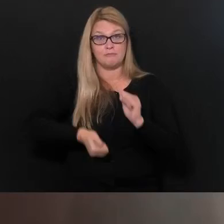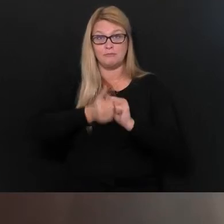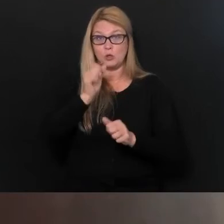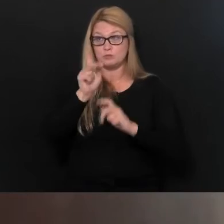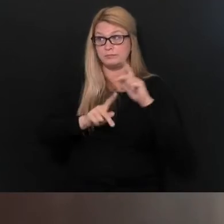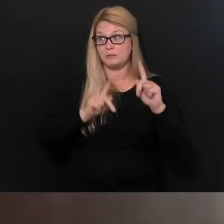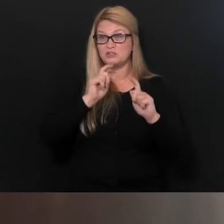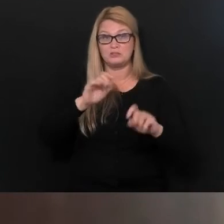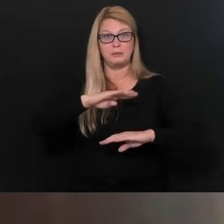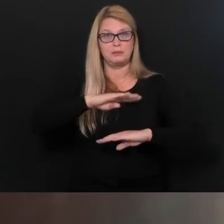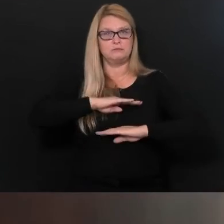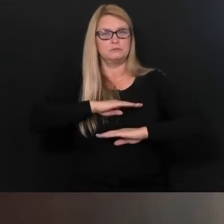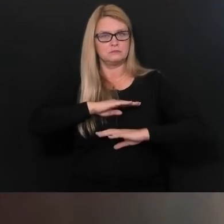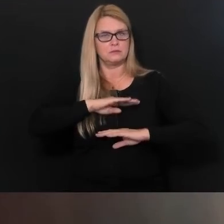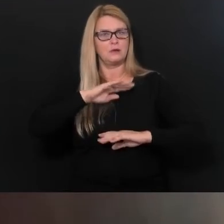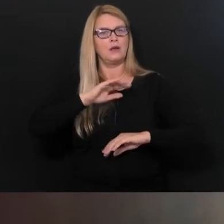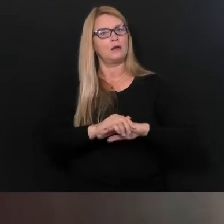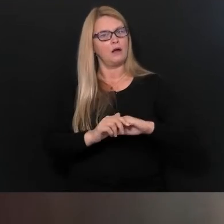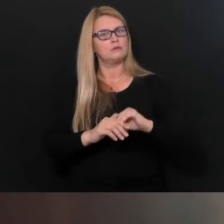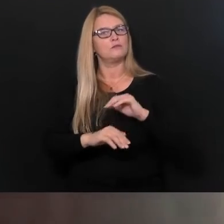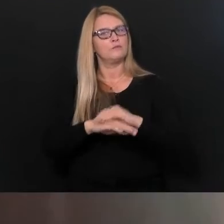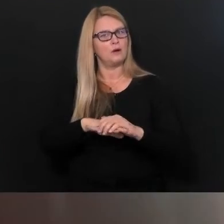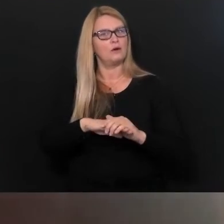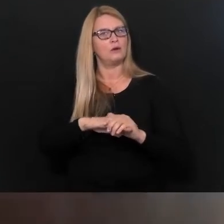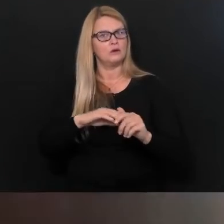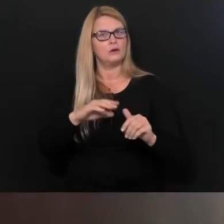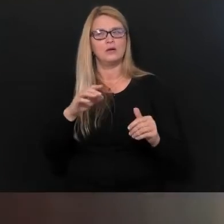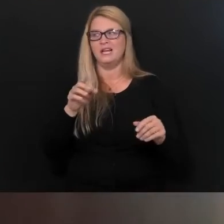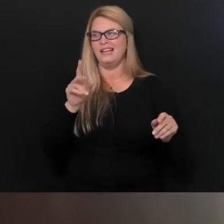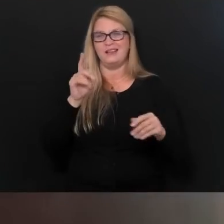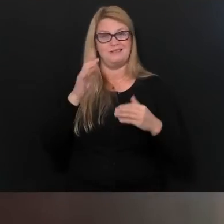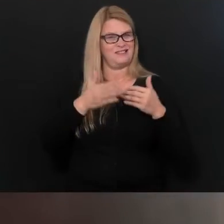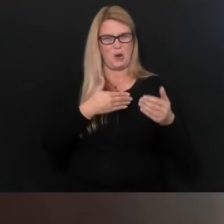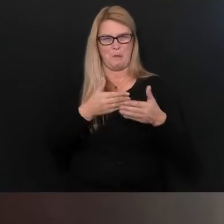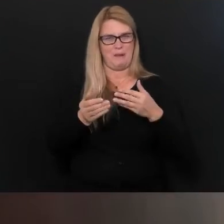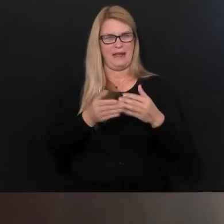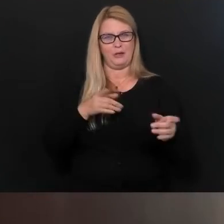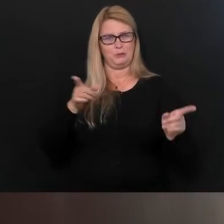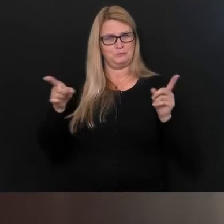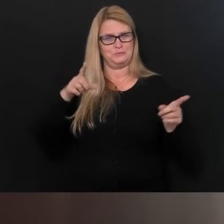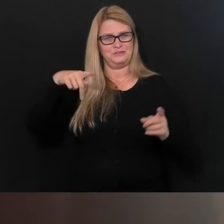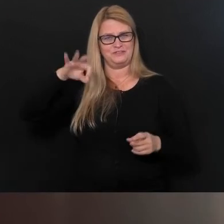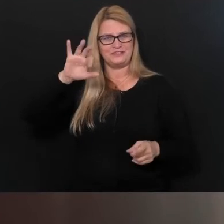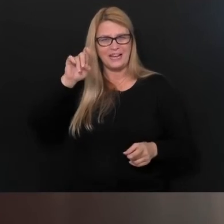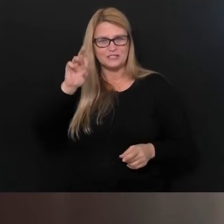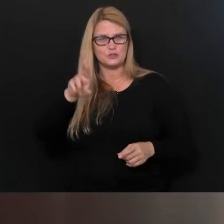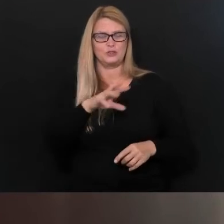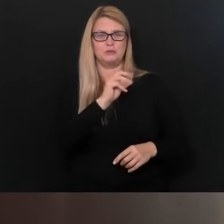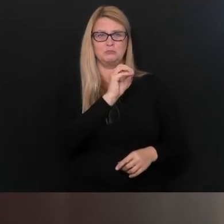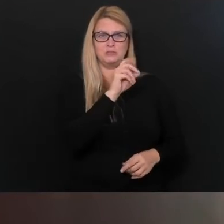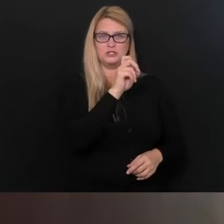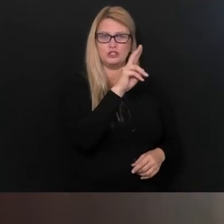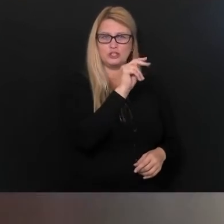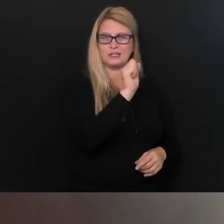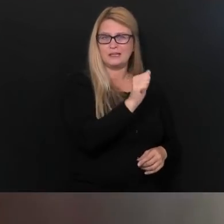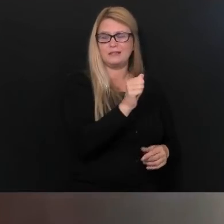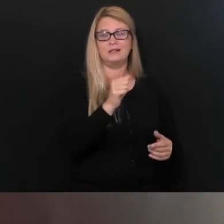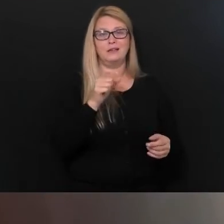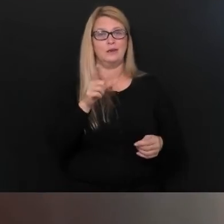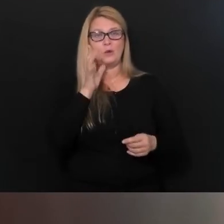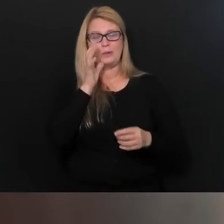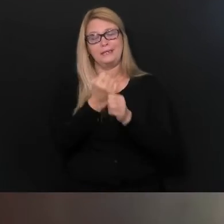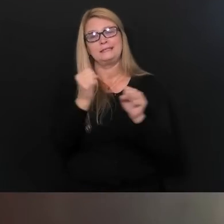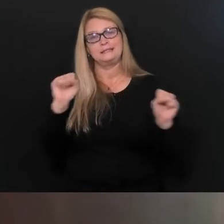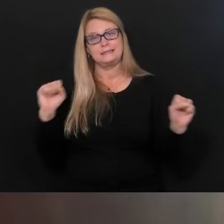feel very comfortable that whether you are slated to get the Pfizer vaccine or the Moderna vaccine, you're getting a very